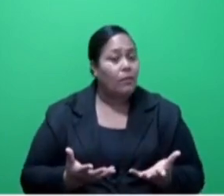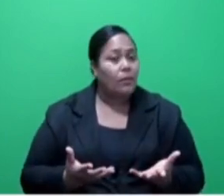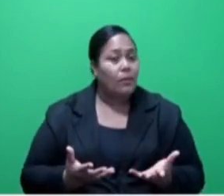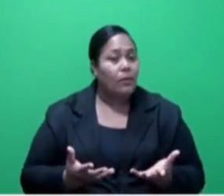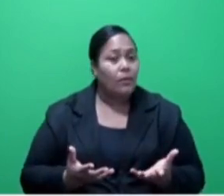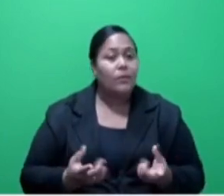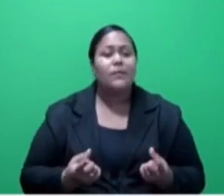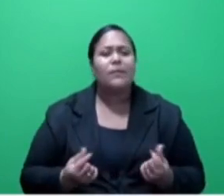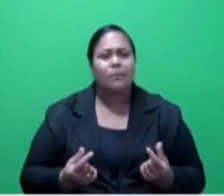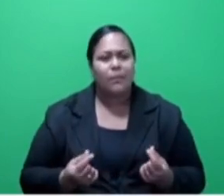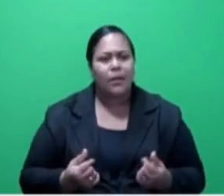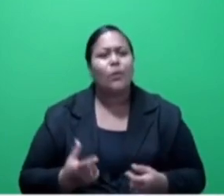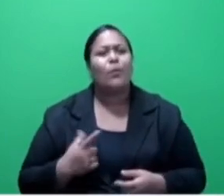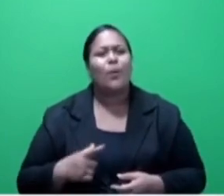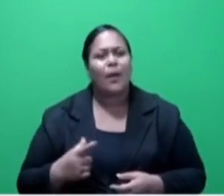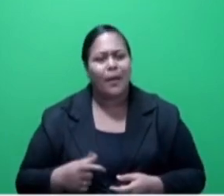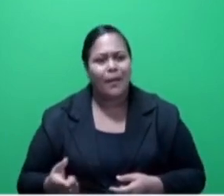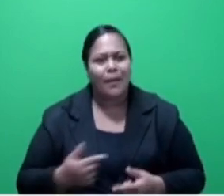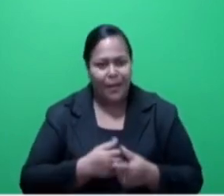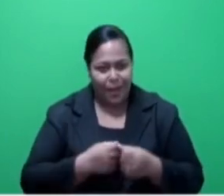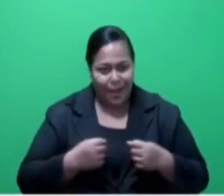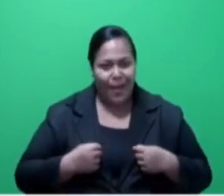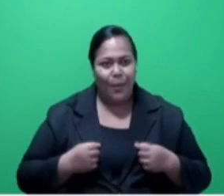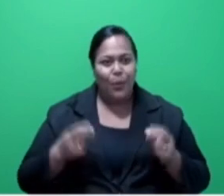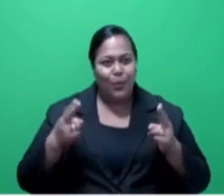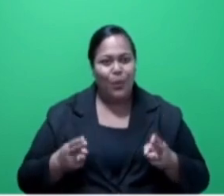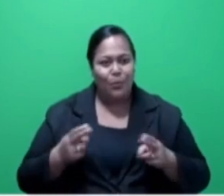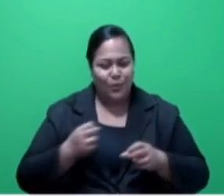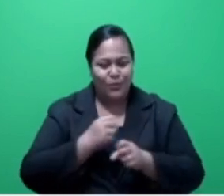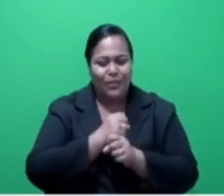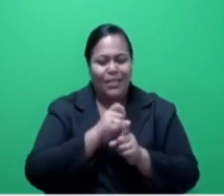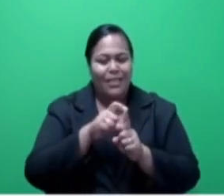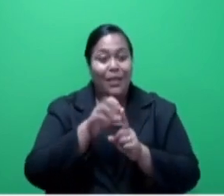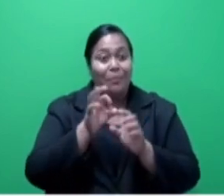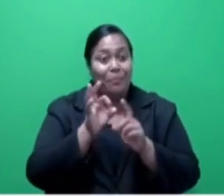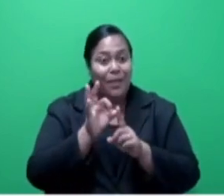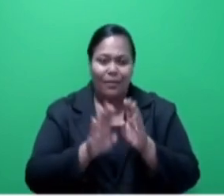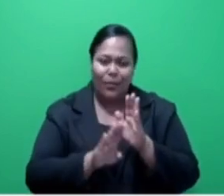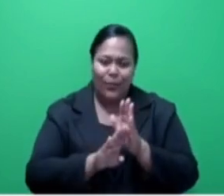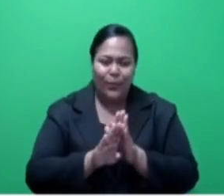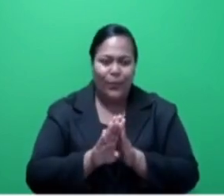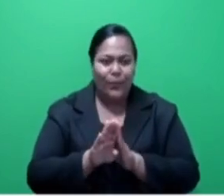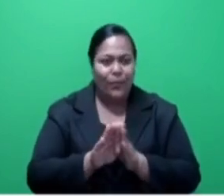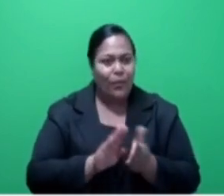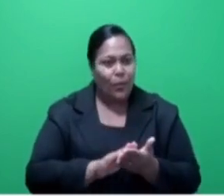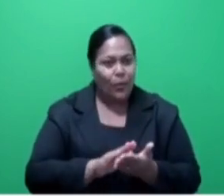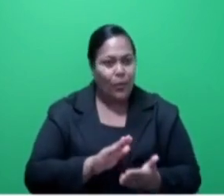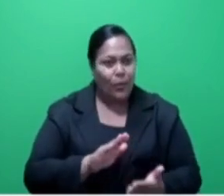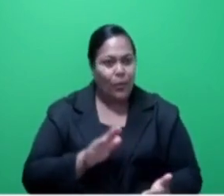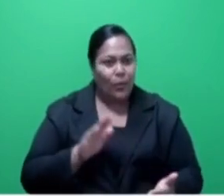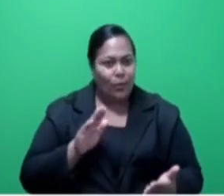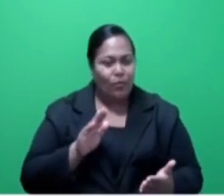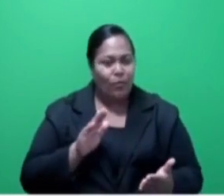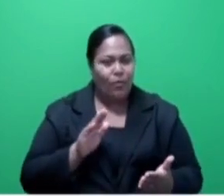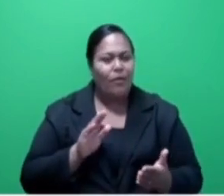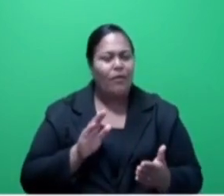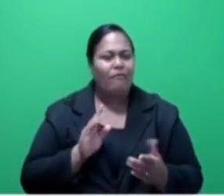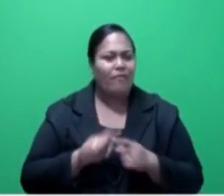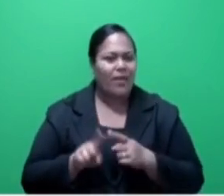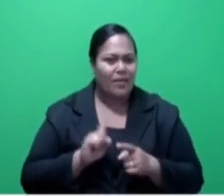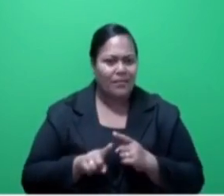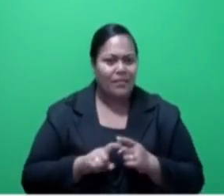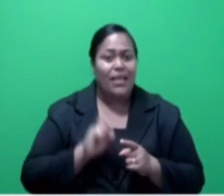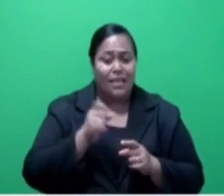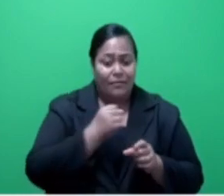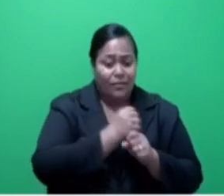simple. Because our nominal GDP grew much faster. So if the value of a GDP goes up, then obviously a debt